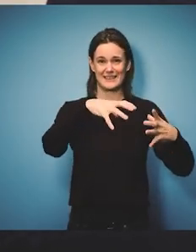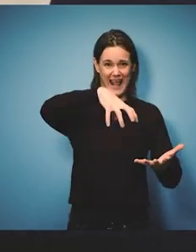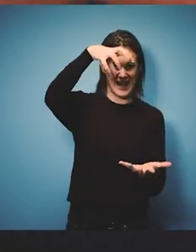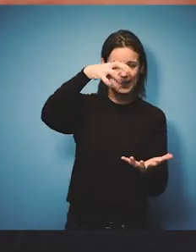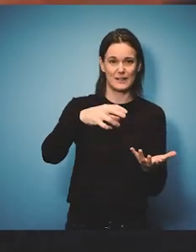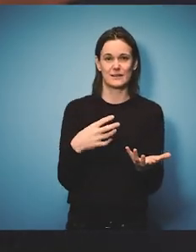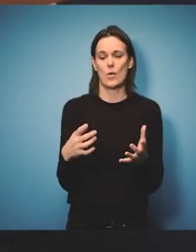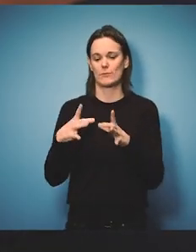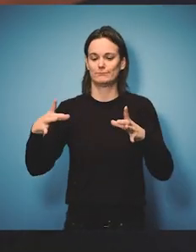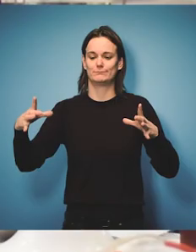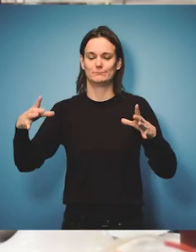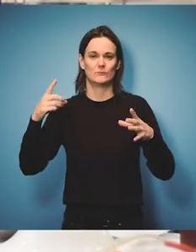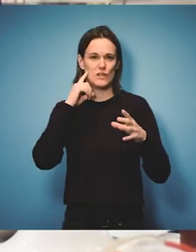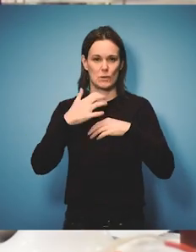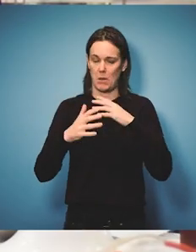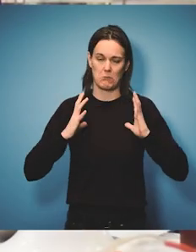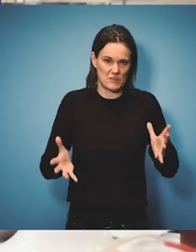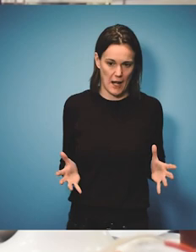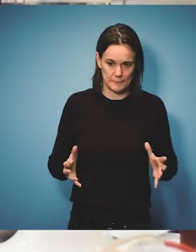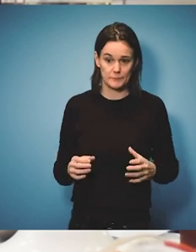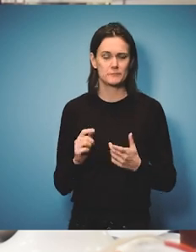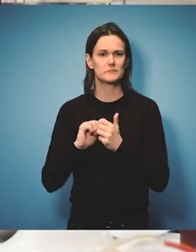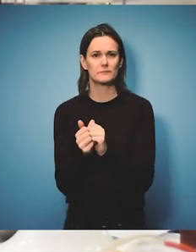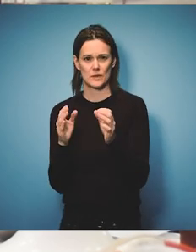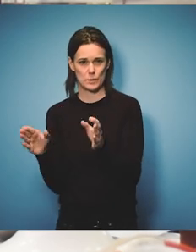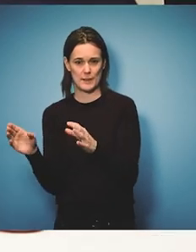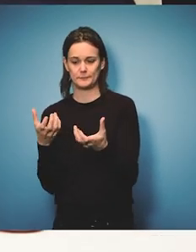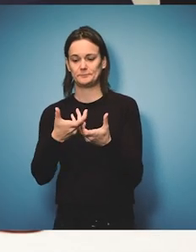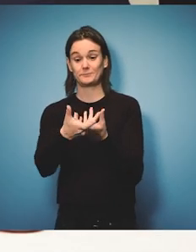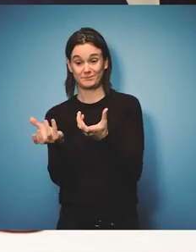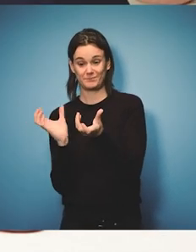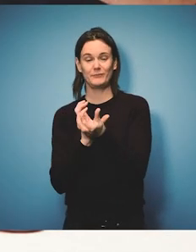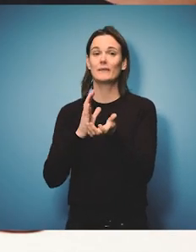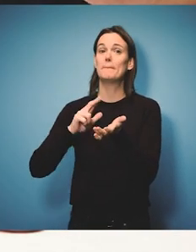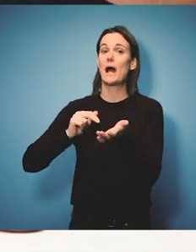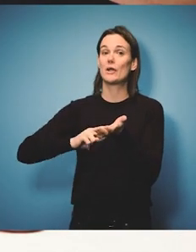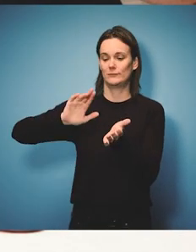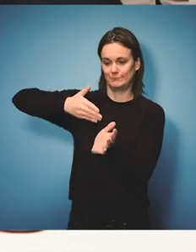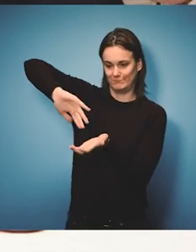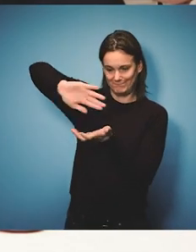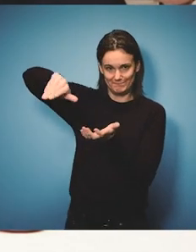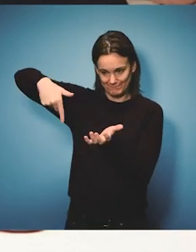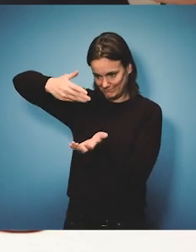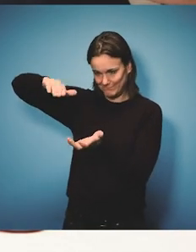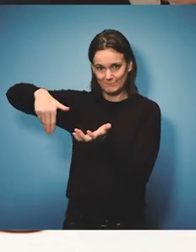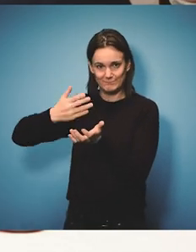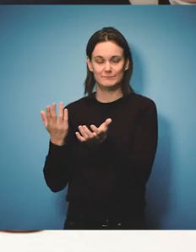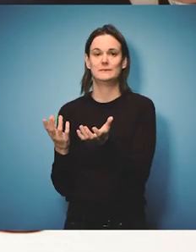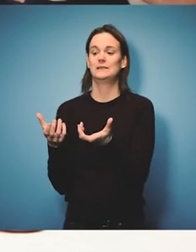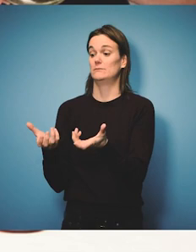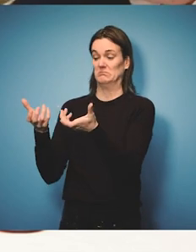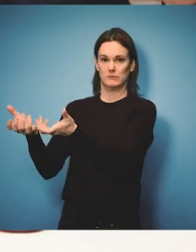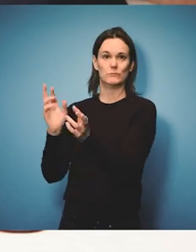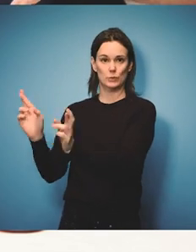pan or like a cake pan or even a individual loaf pan. So just to prepare this pan, I took some butter and I